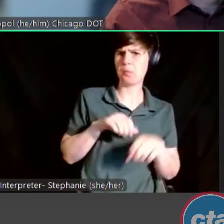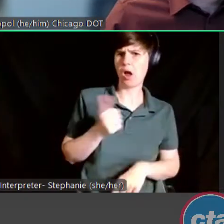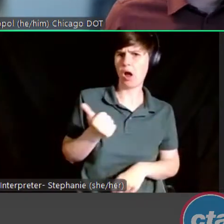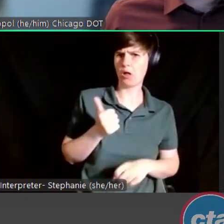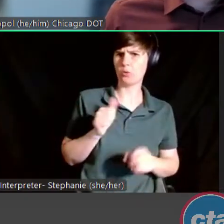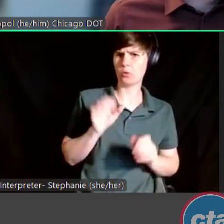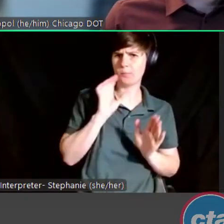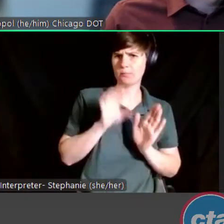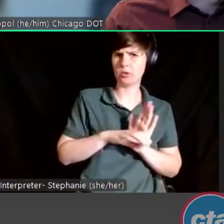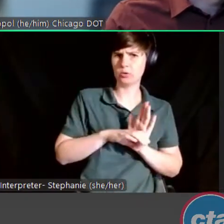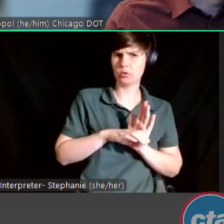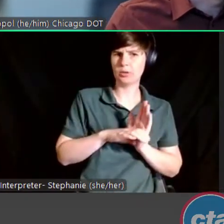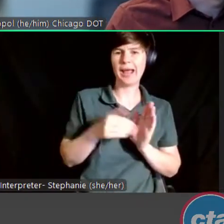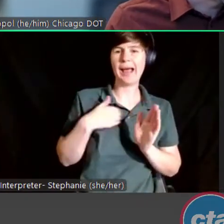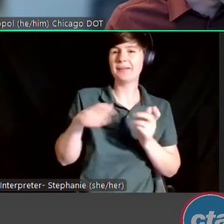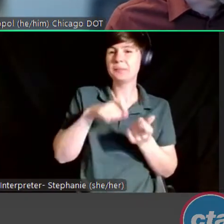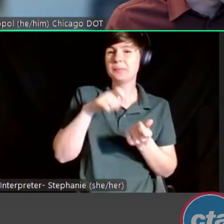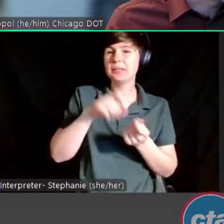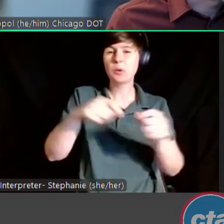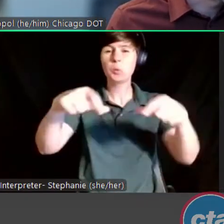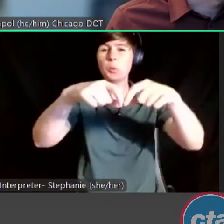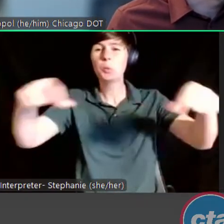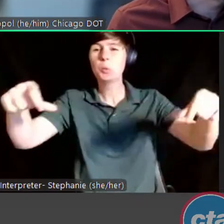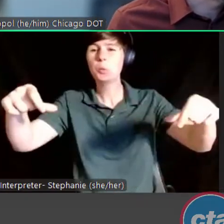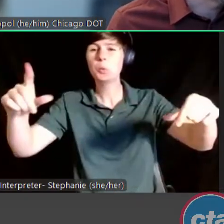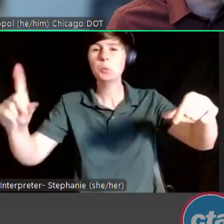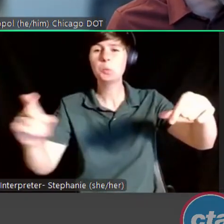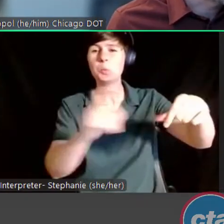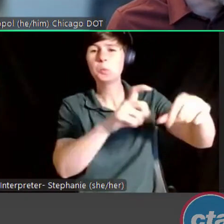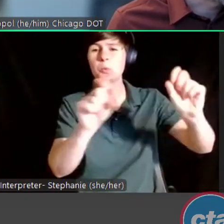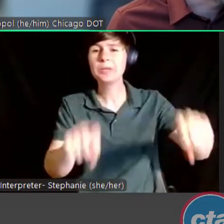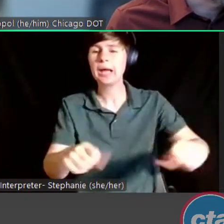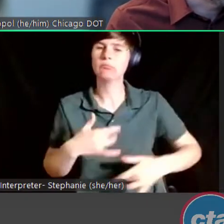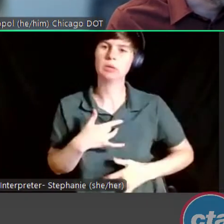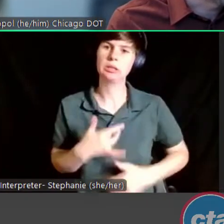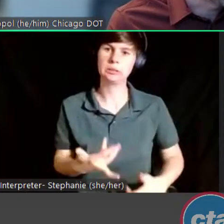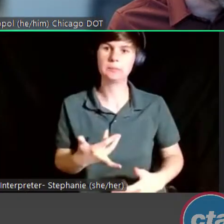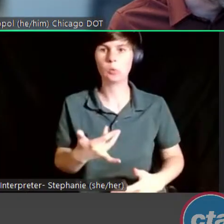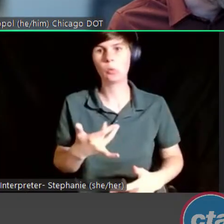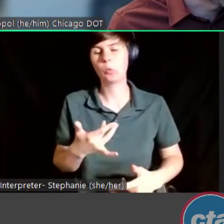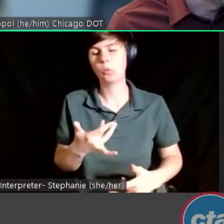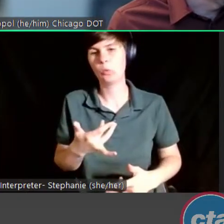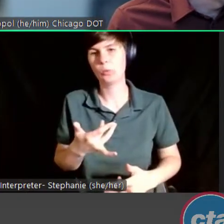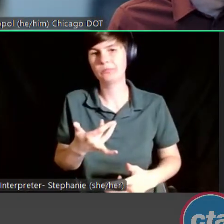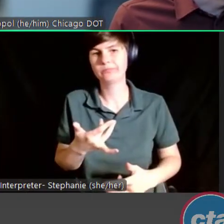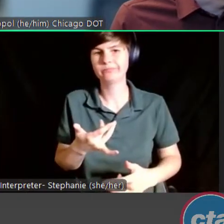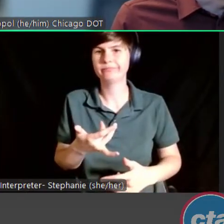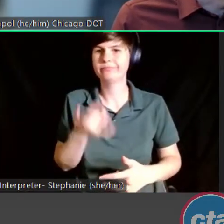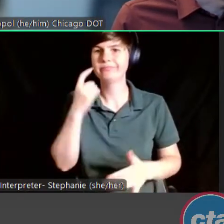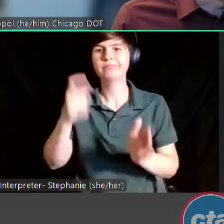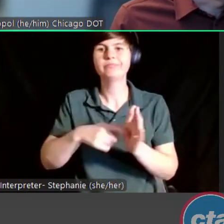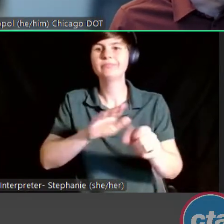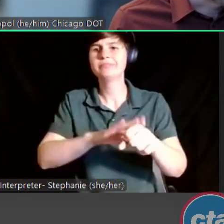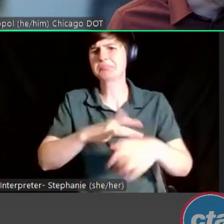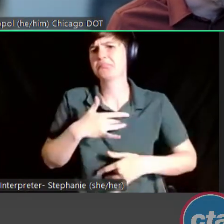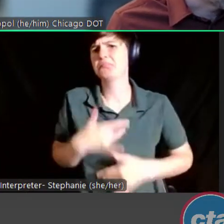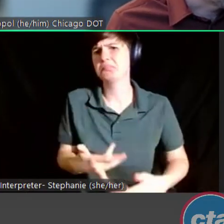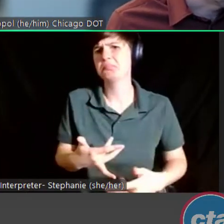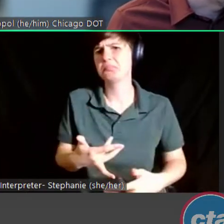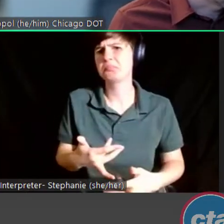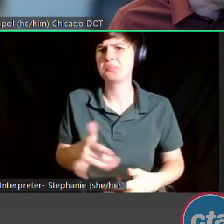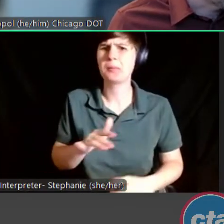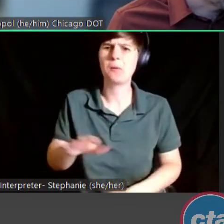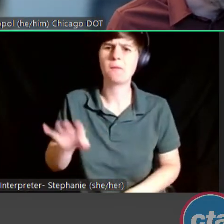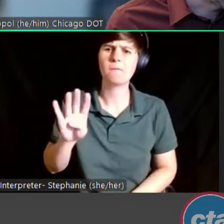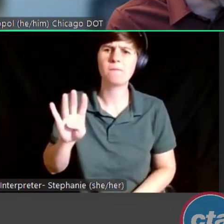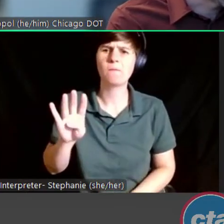specific crossings. It was smaller, it was more the traditional detectable warnings, right? We use them, they're about 4 to 5 feet